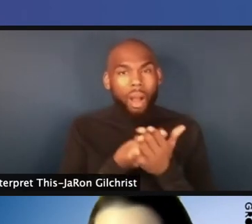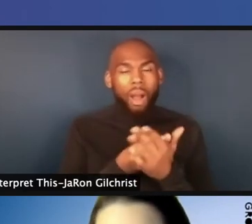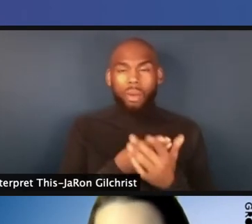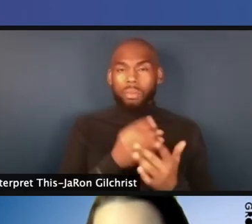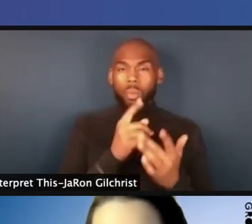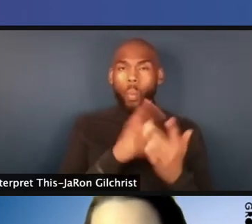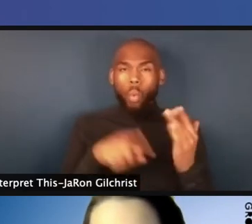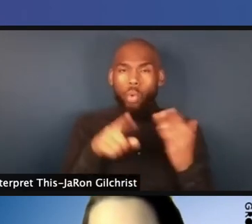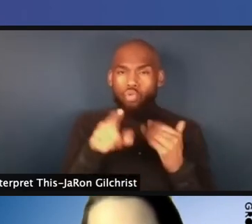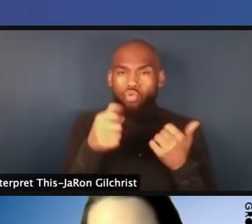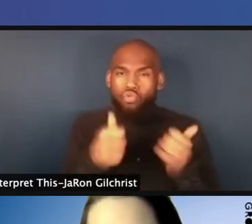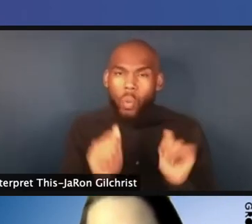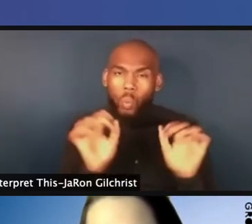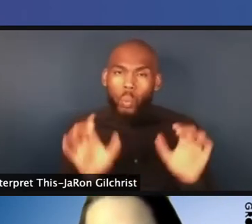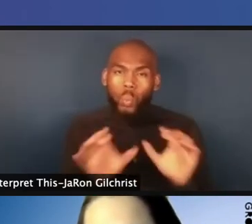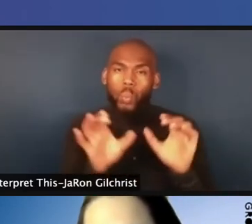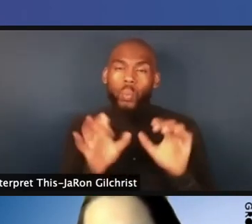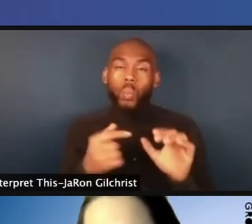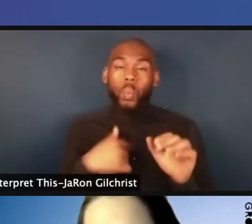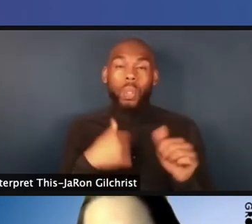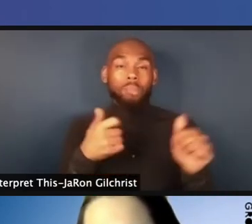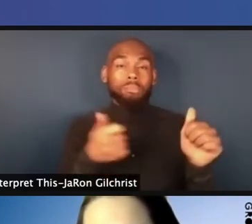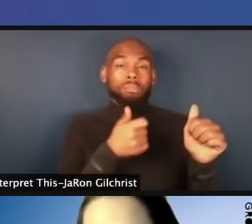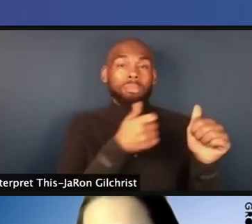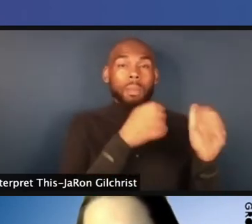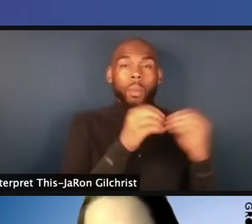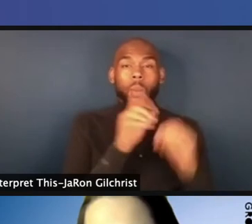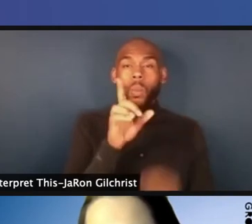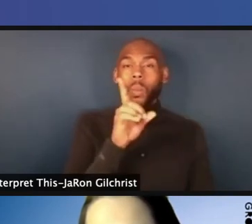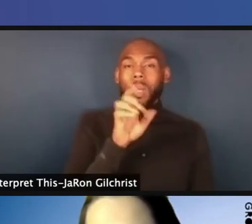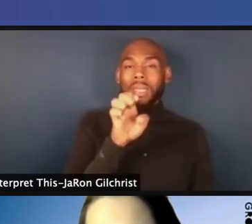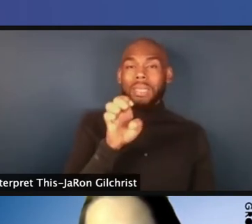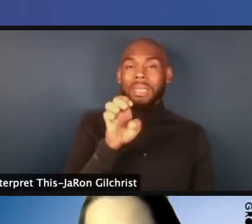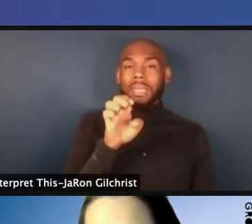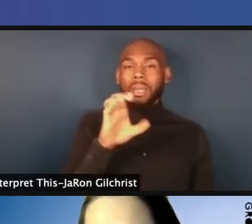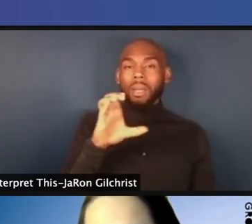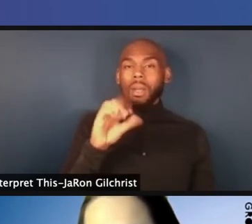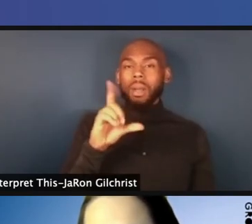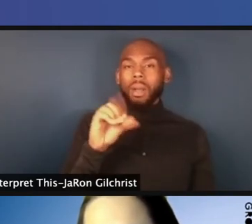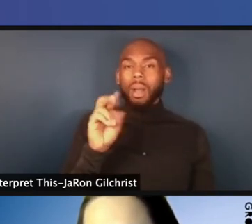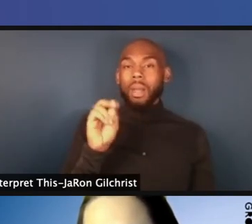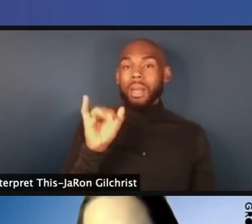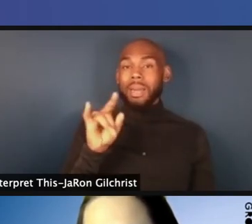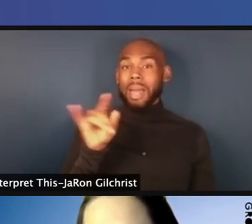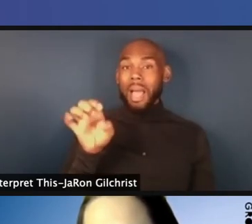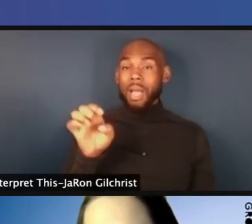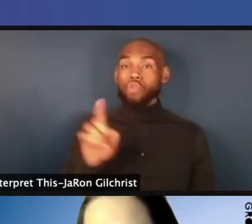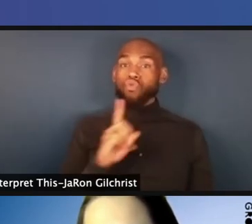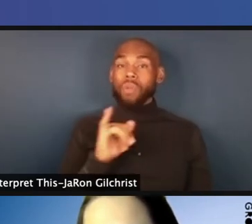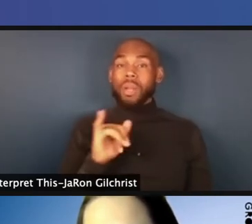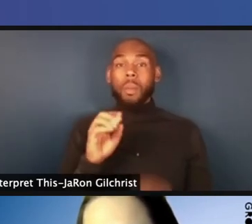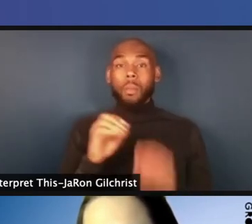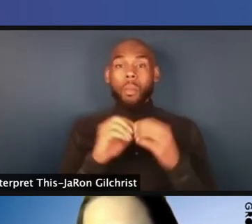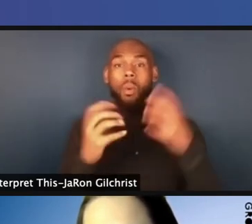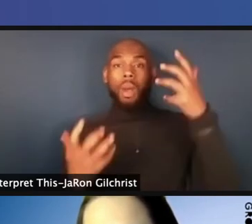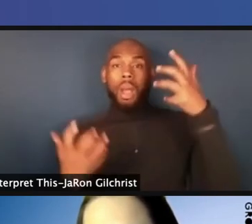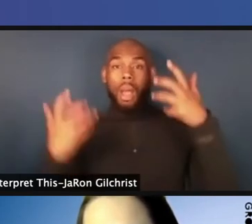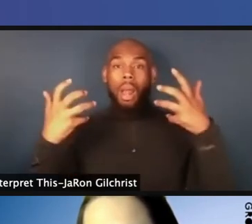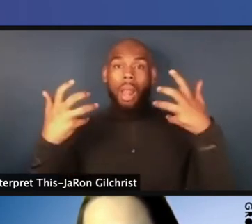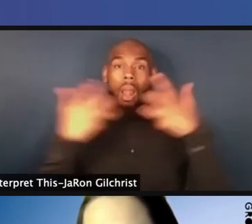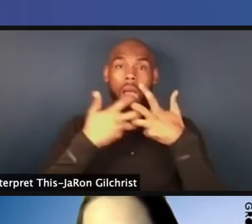then again, we're moving towards a more decolonized future. We're moving into in a way that's in alignment with our values, and we